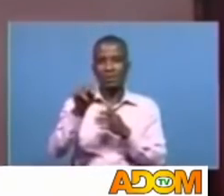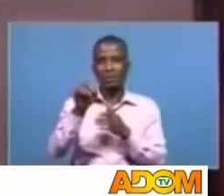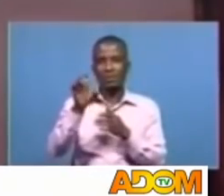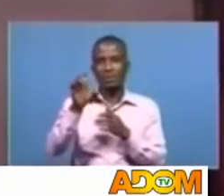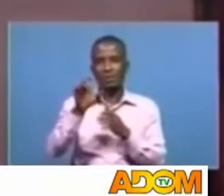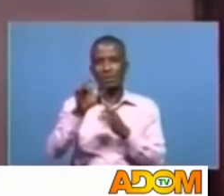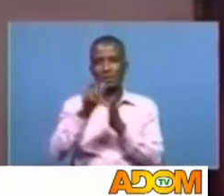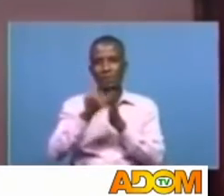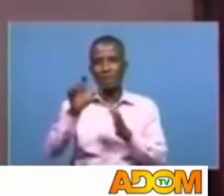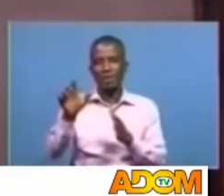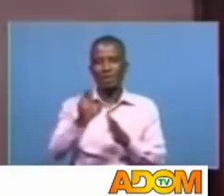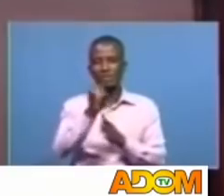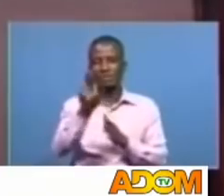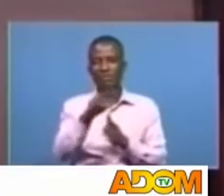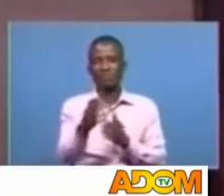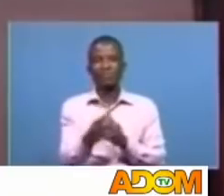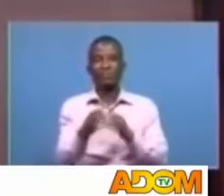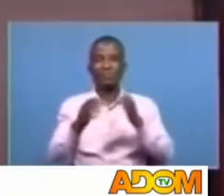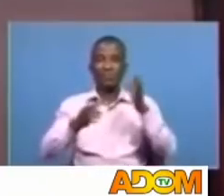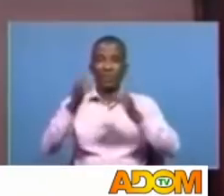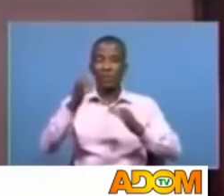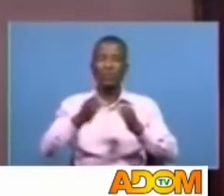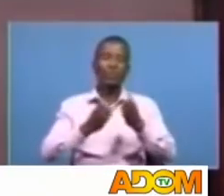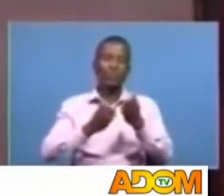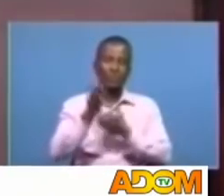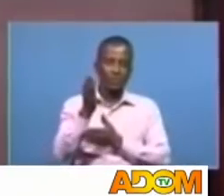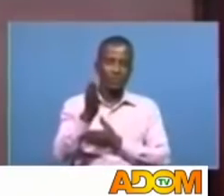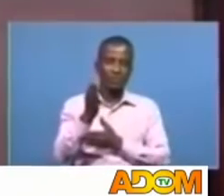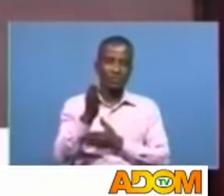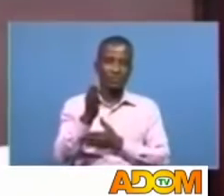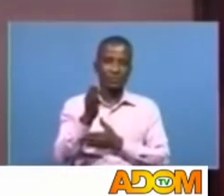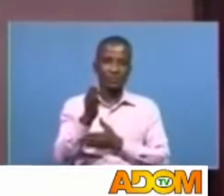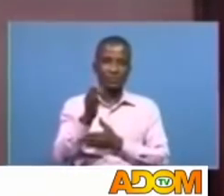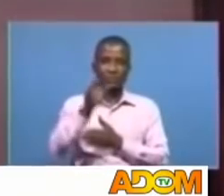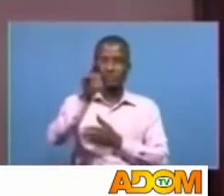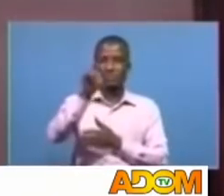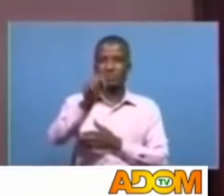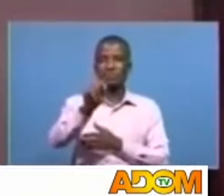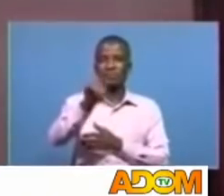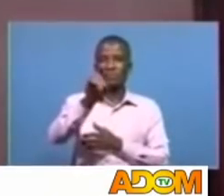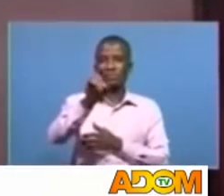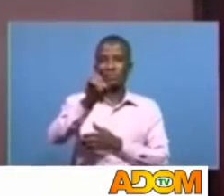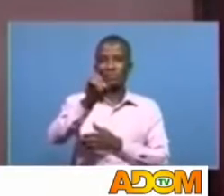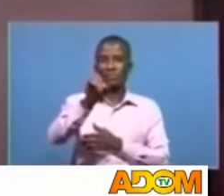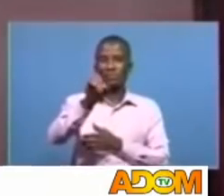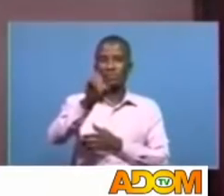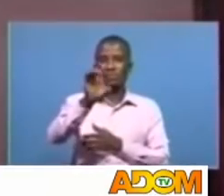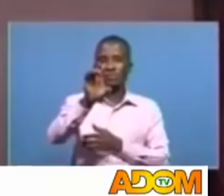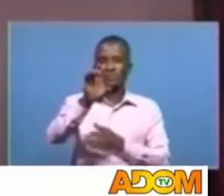Yes, my lords, the court was right in the TDC case